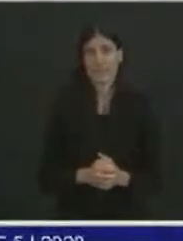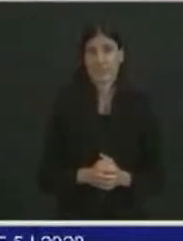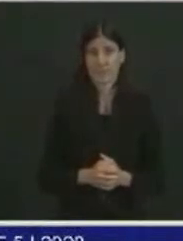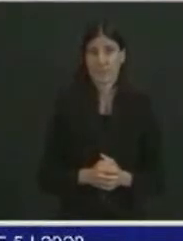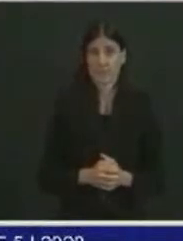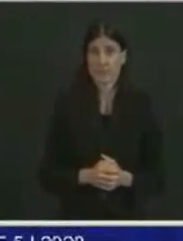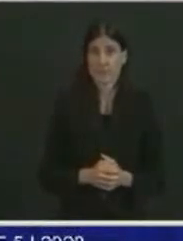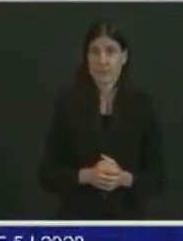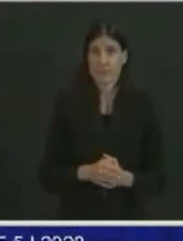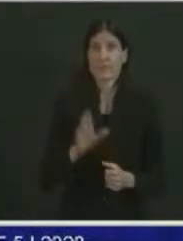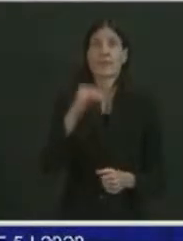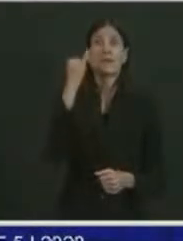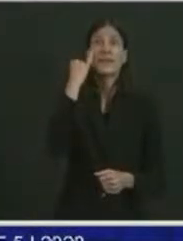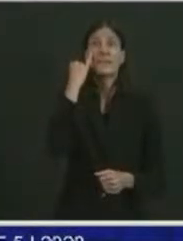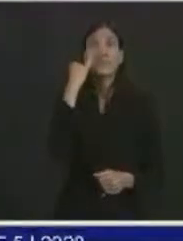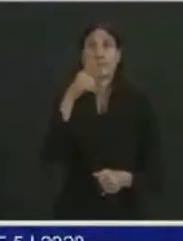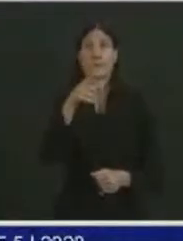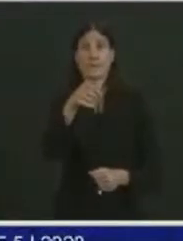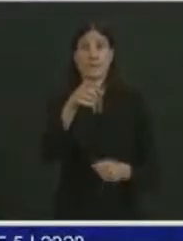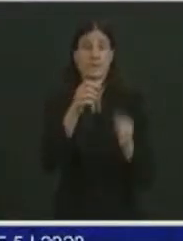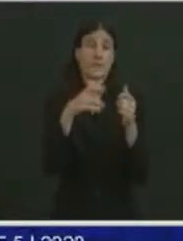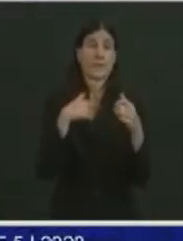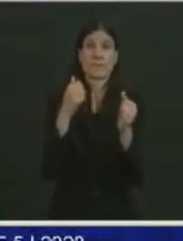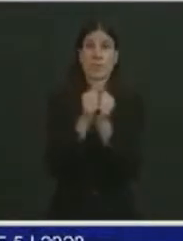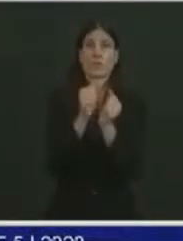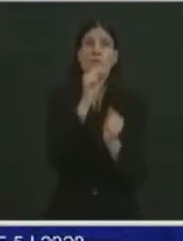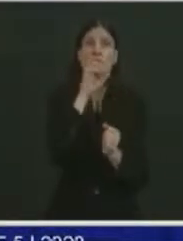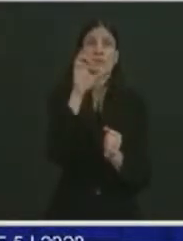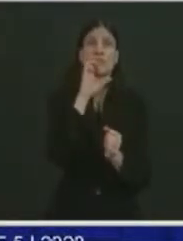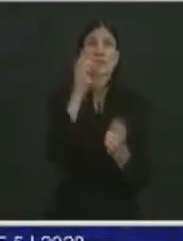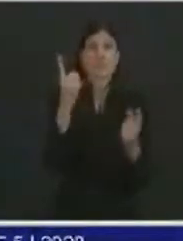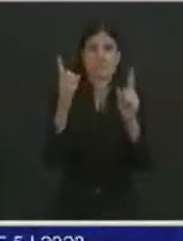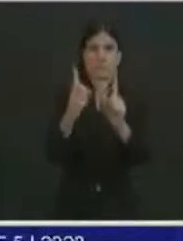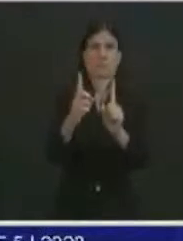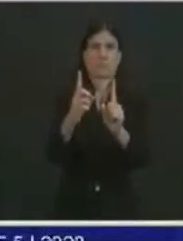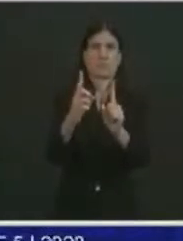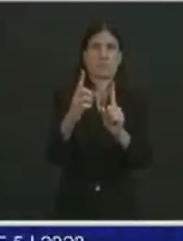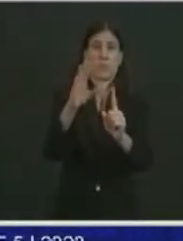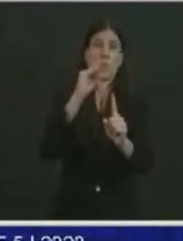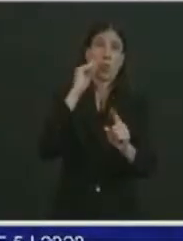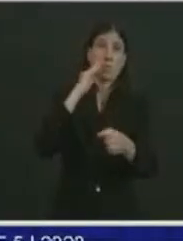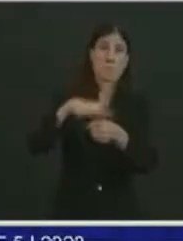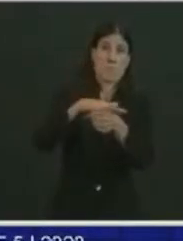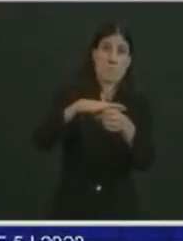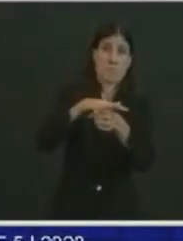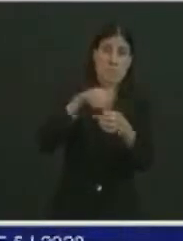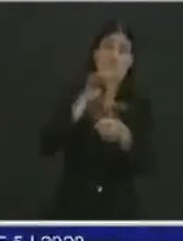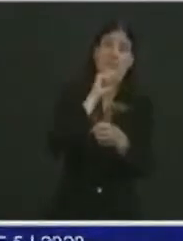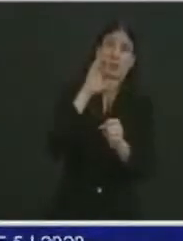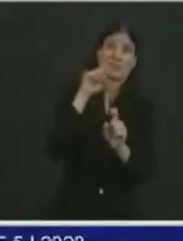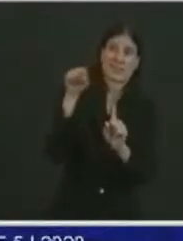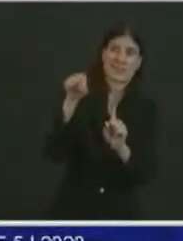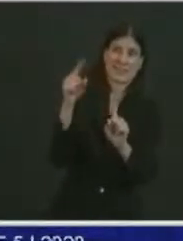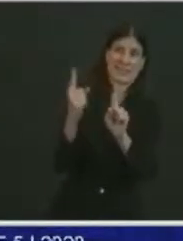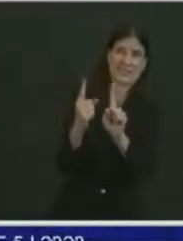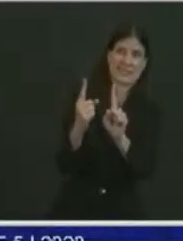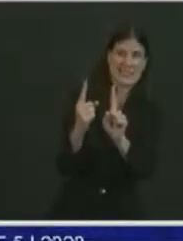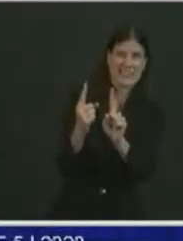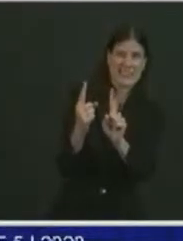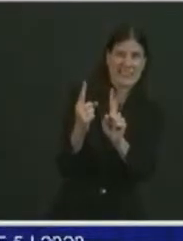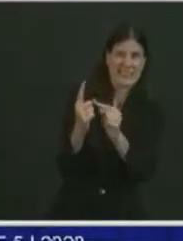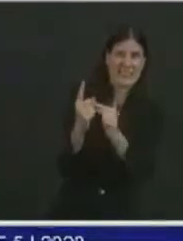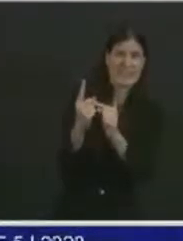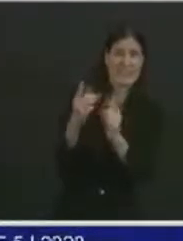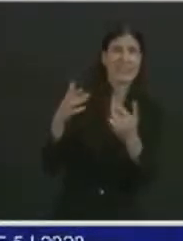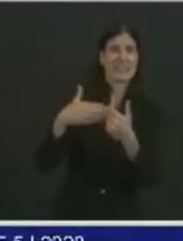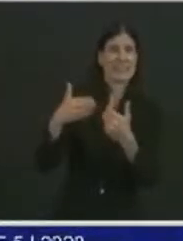home. If you live with an older adult or someone who has an underlying medical condition or someone else who is at higher risk, it may not